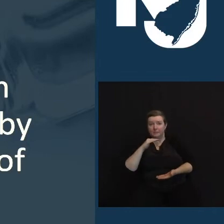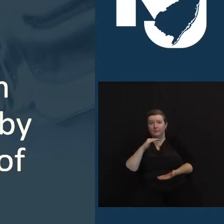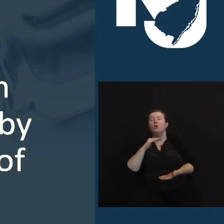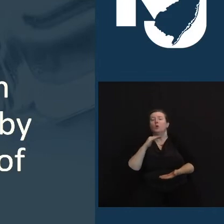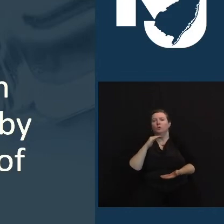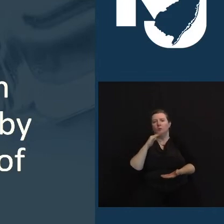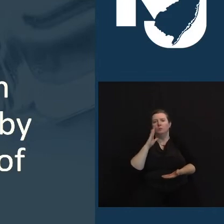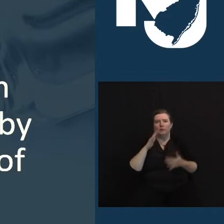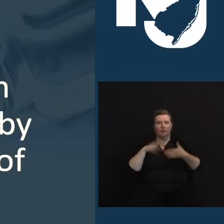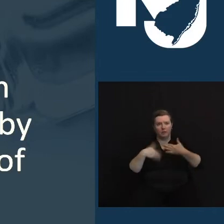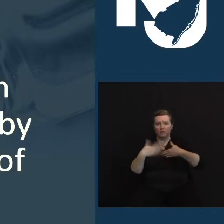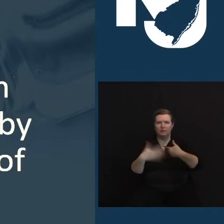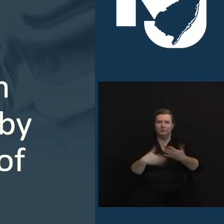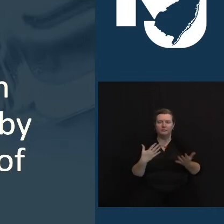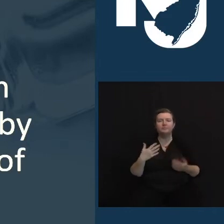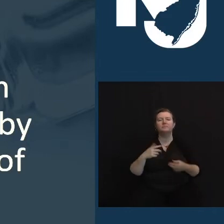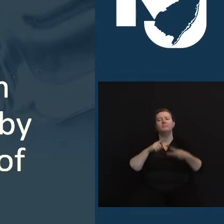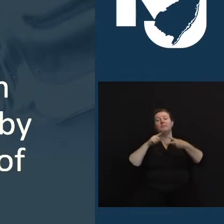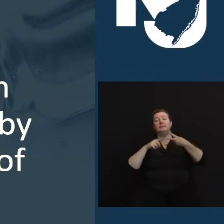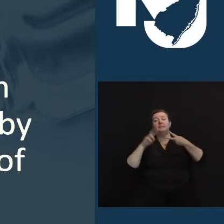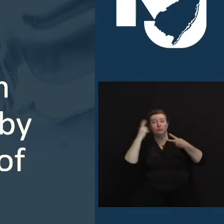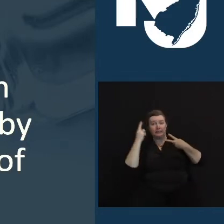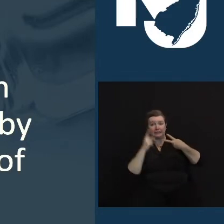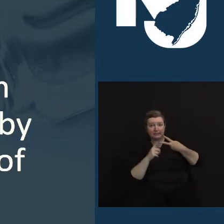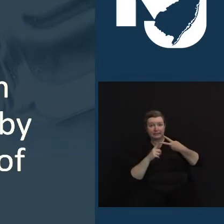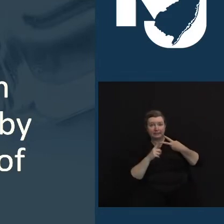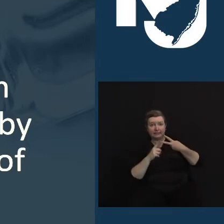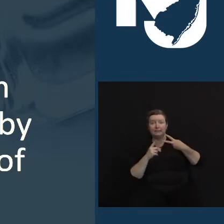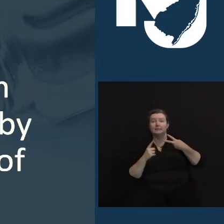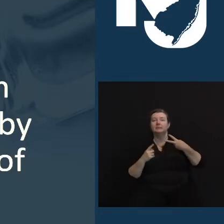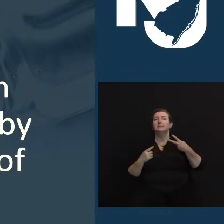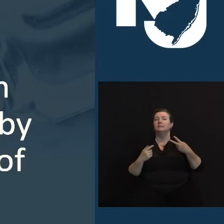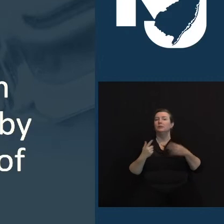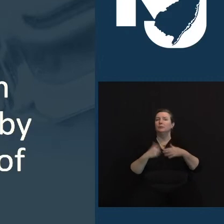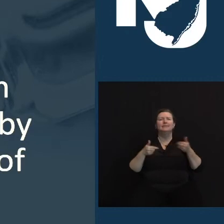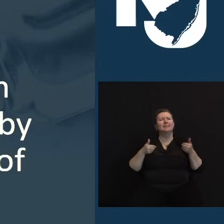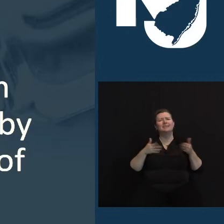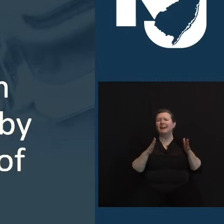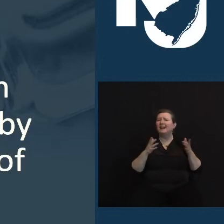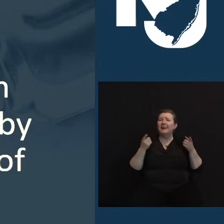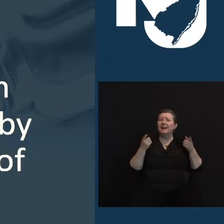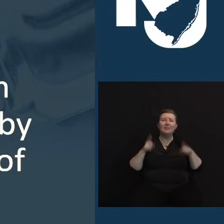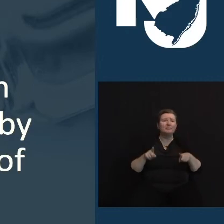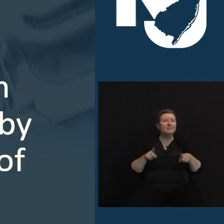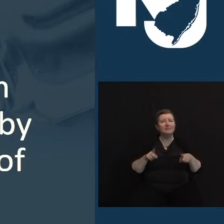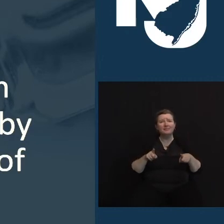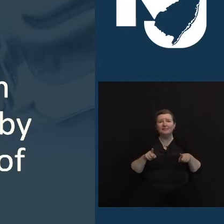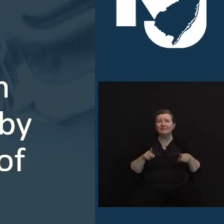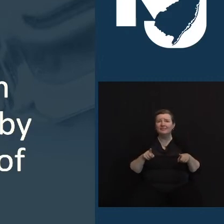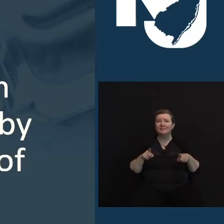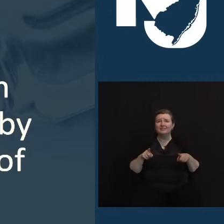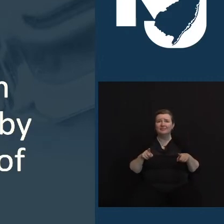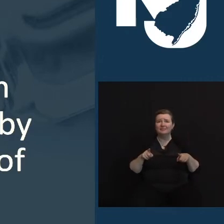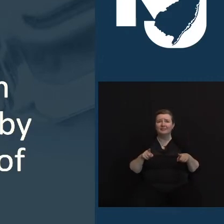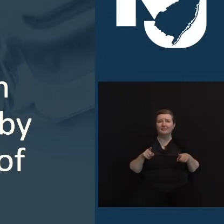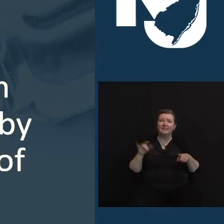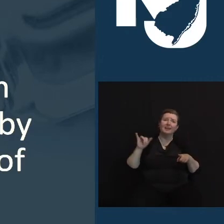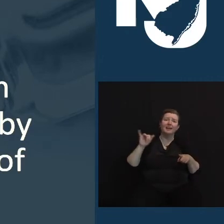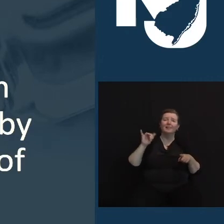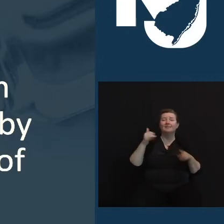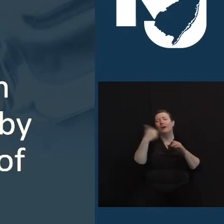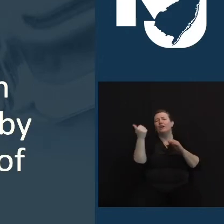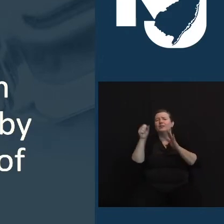Secondly, we cannot allow to see in New Jersey what happened in Florida with seniors standing up all night around the block in very cold weather. That